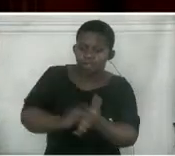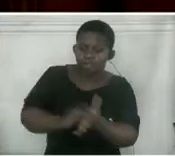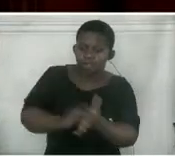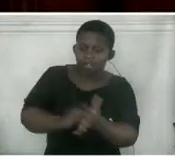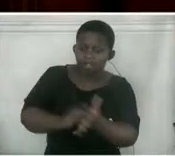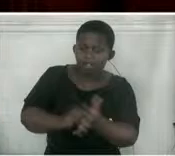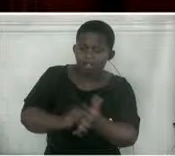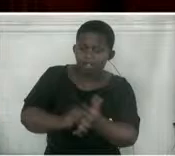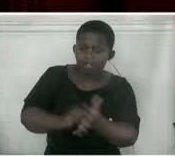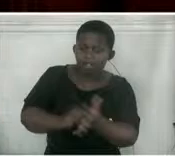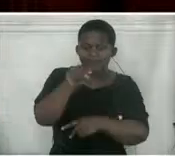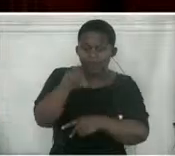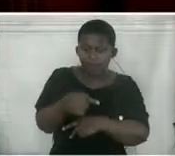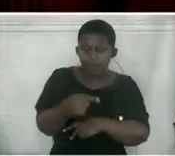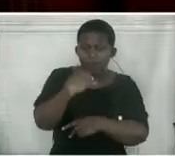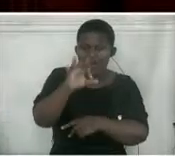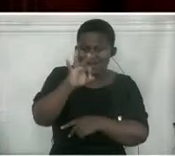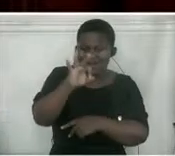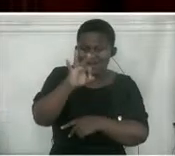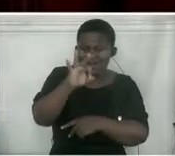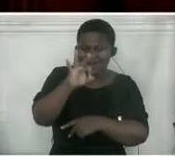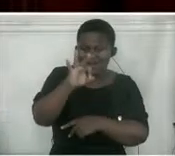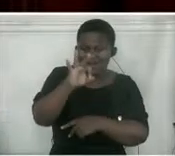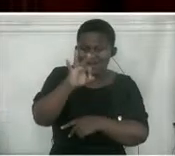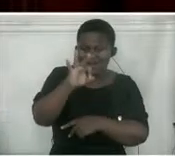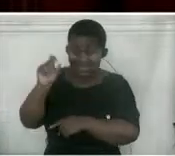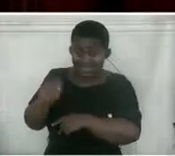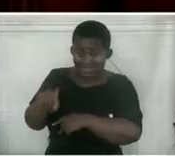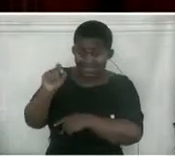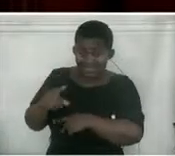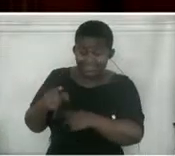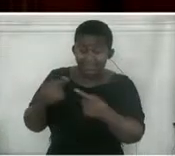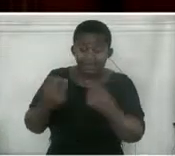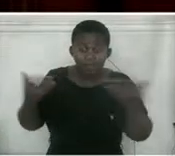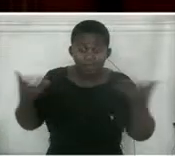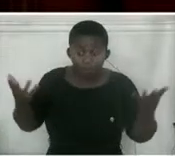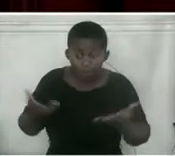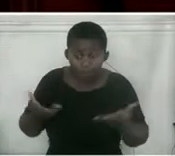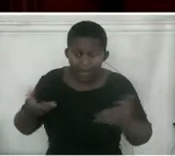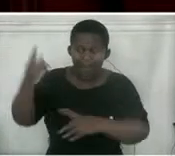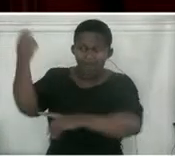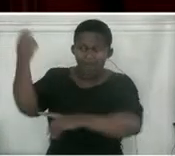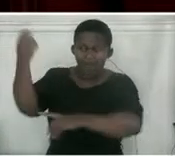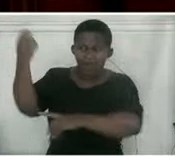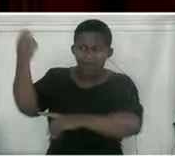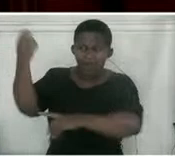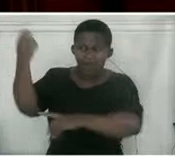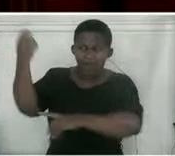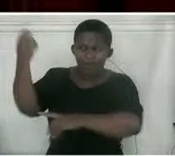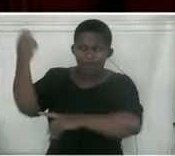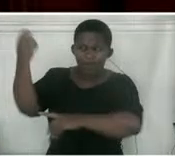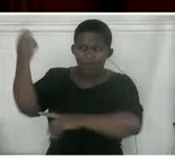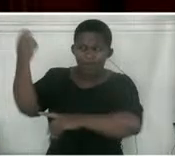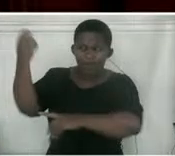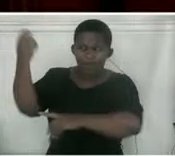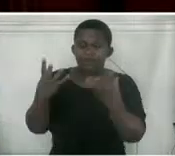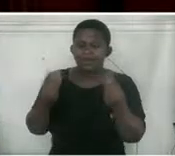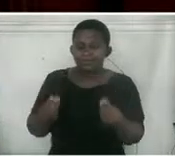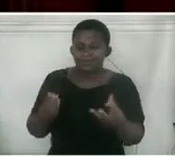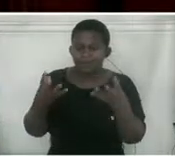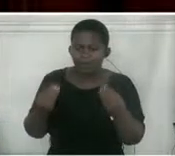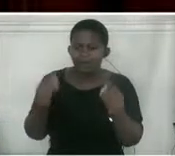of 7.3 million, and these are from mainly rural areas. A number of